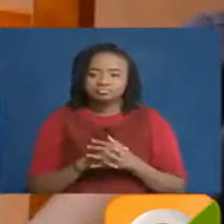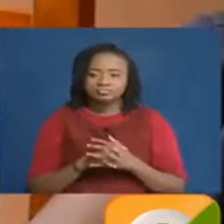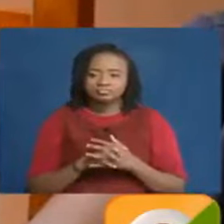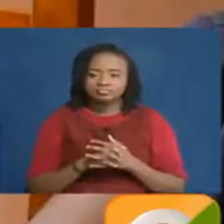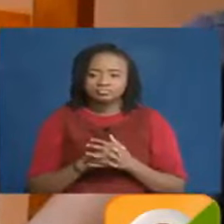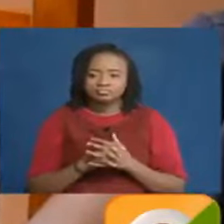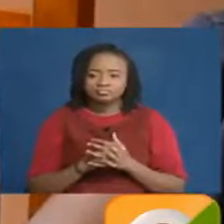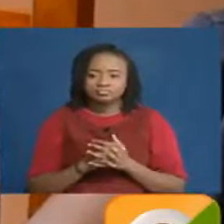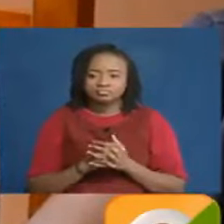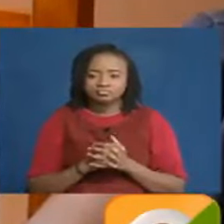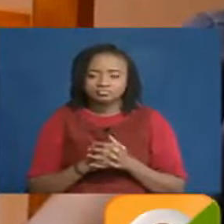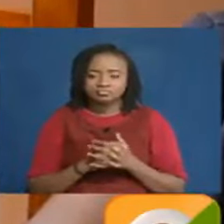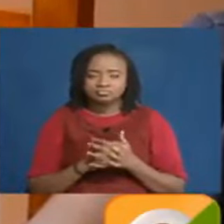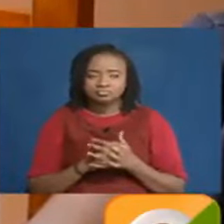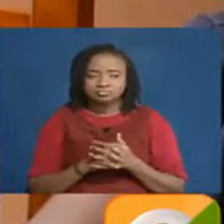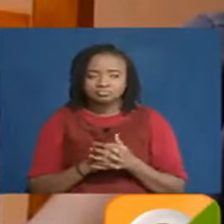injuries